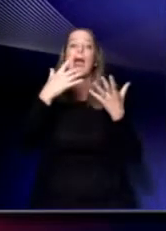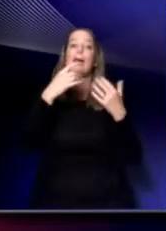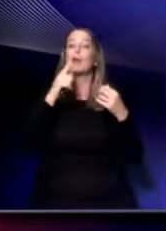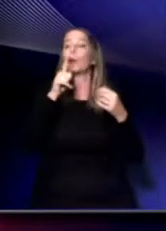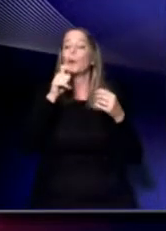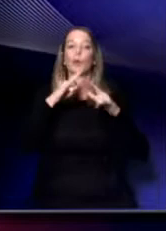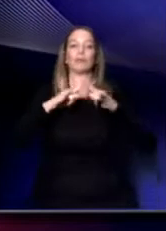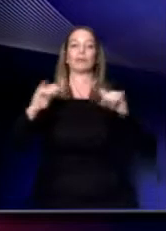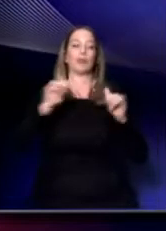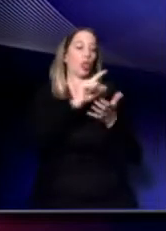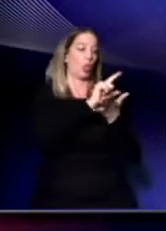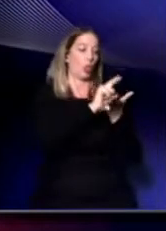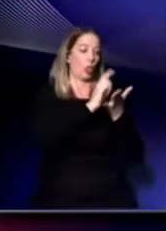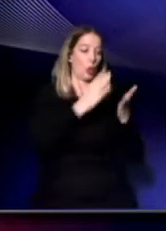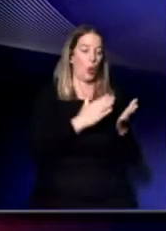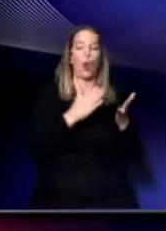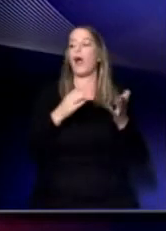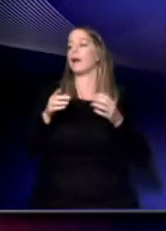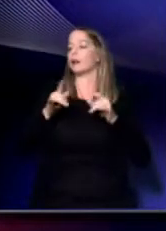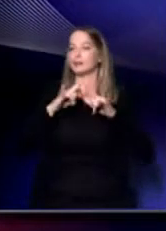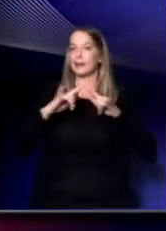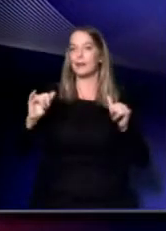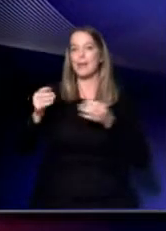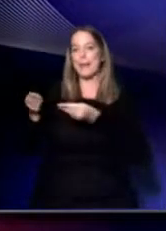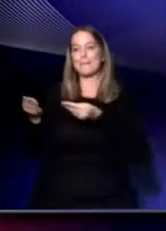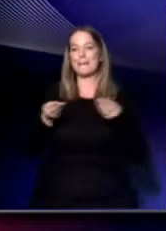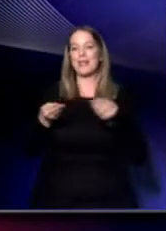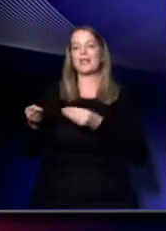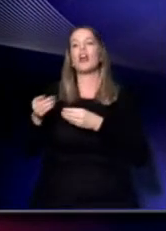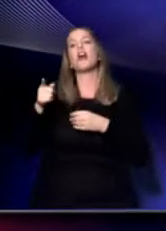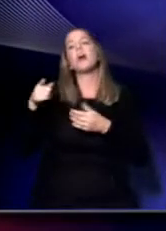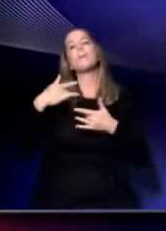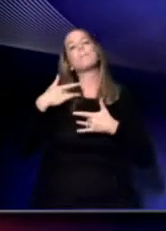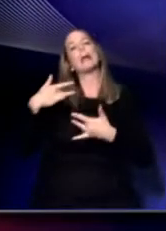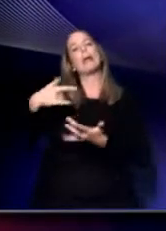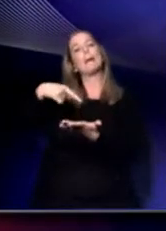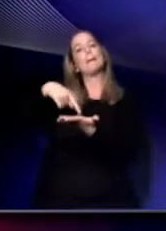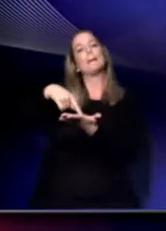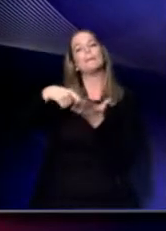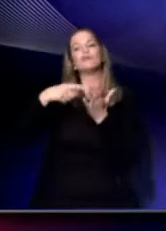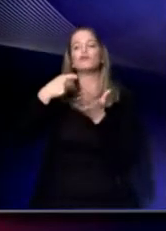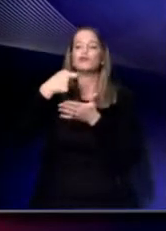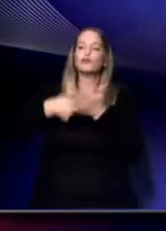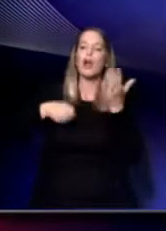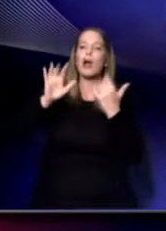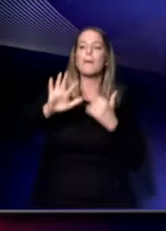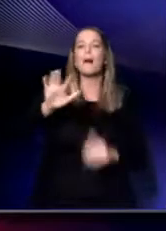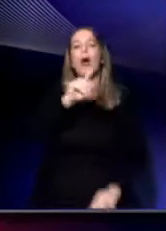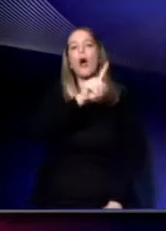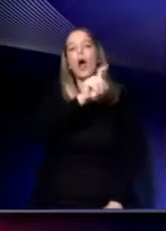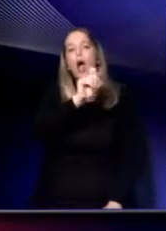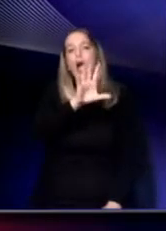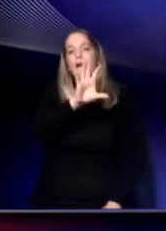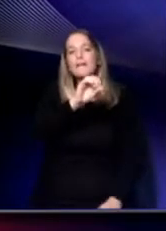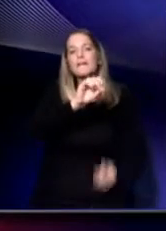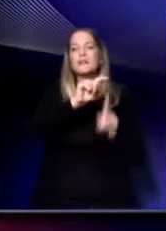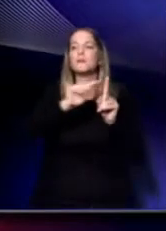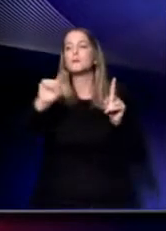they charge anywhere from $150 an hour to $350 an hour.